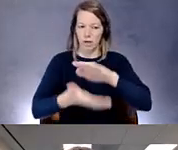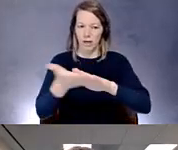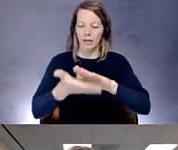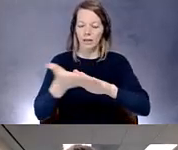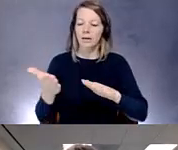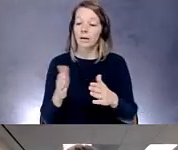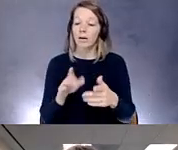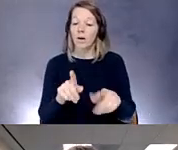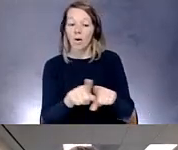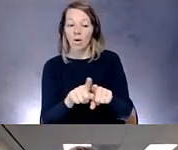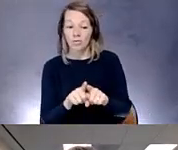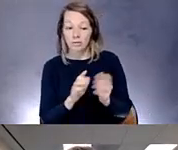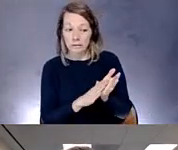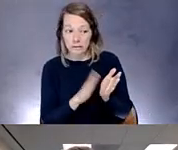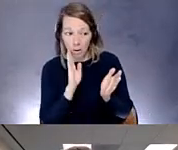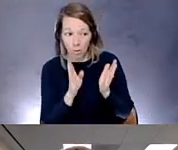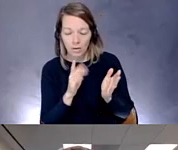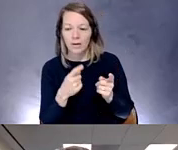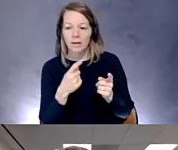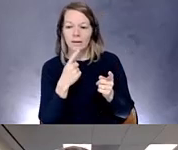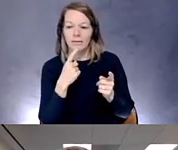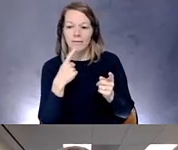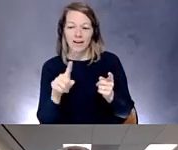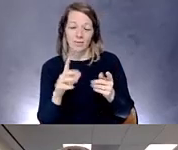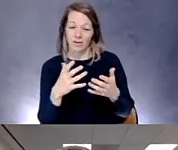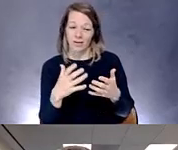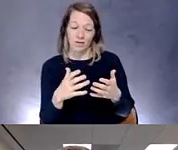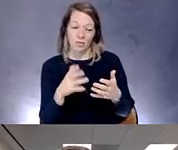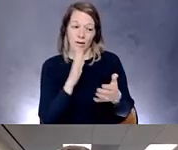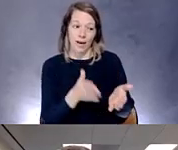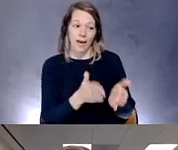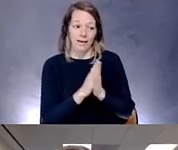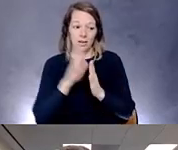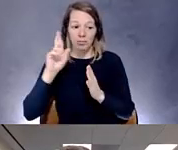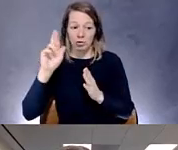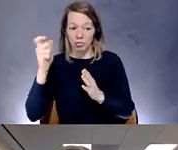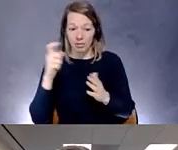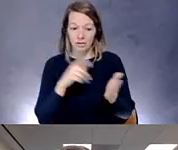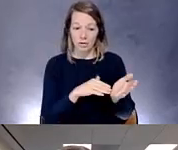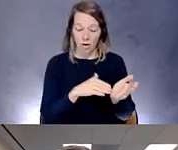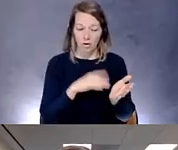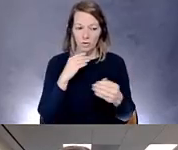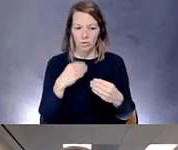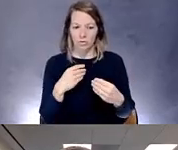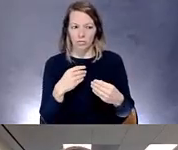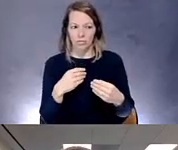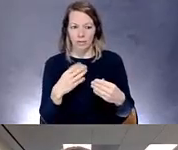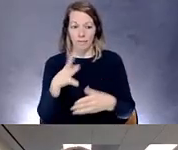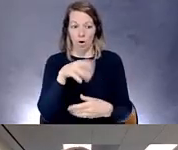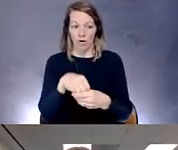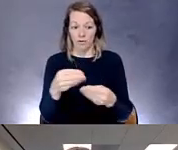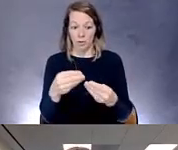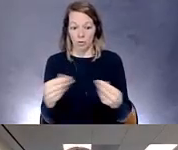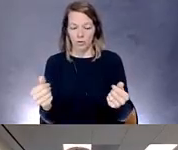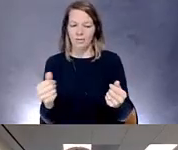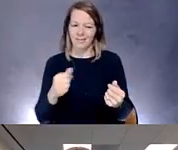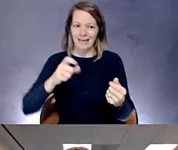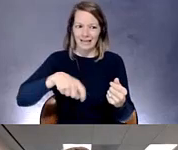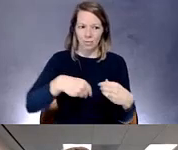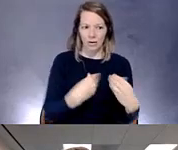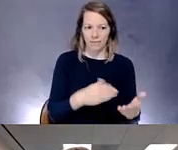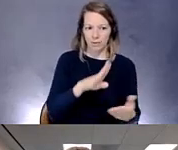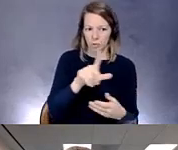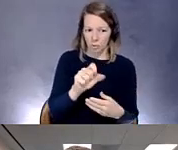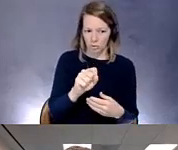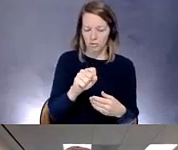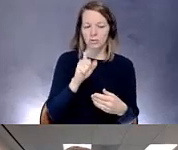shout out that it would be inappropriate for us to ask prescribers and docs to be part of the affordability solution without giving them the tools to do so. And the prescriber tool, starting with